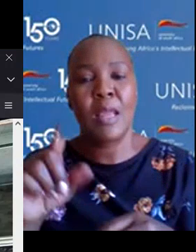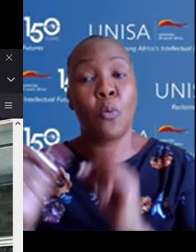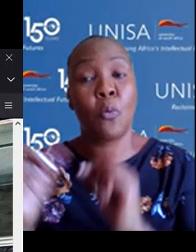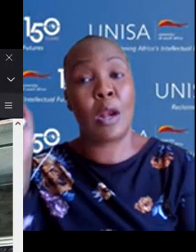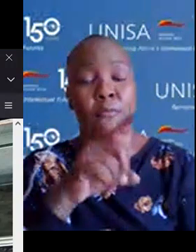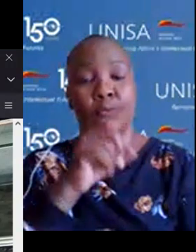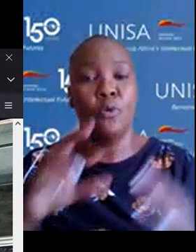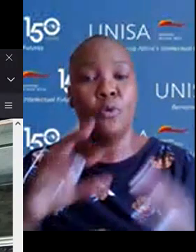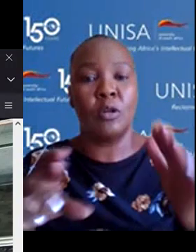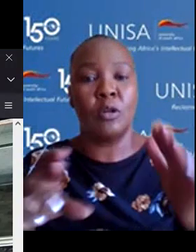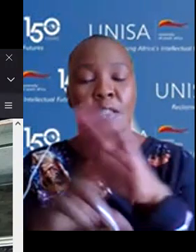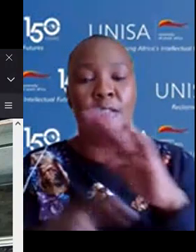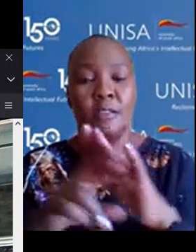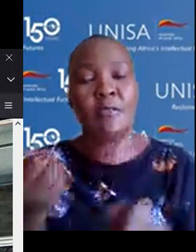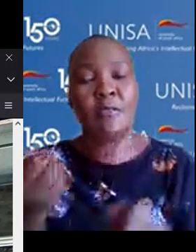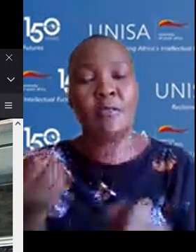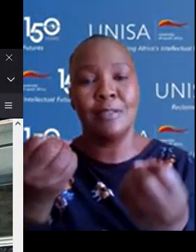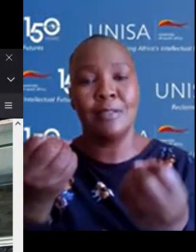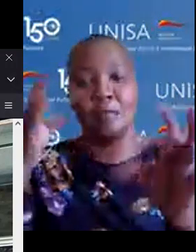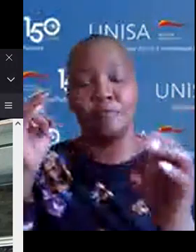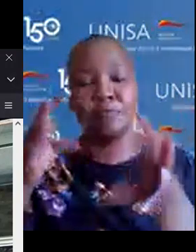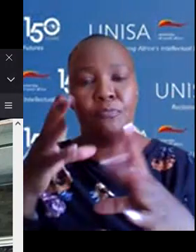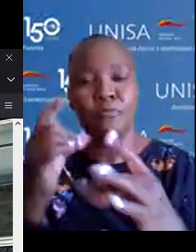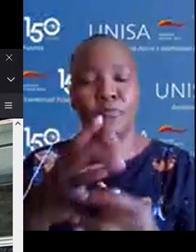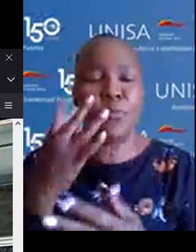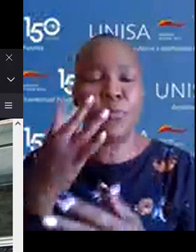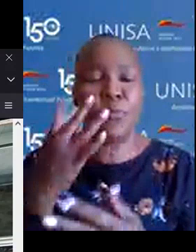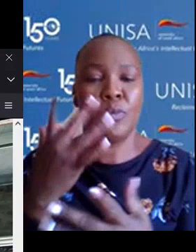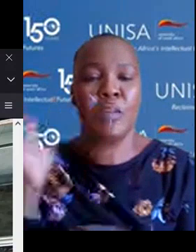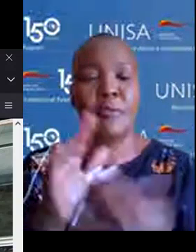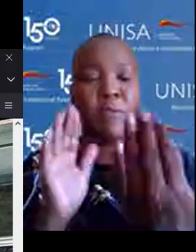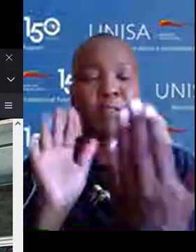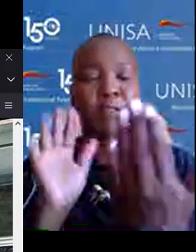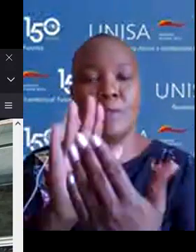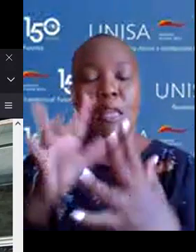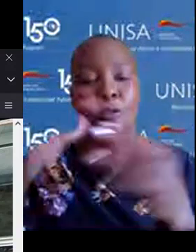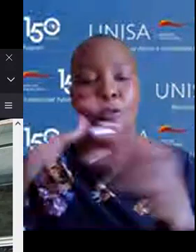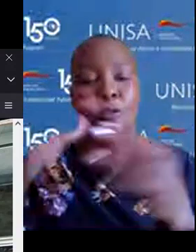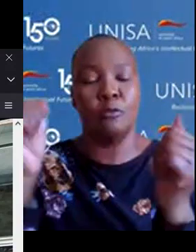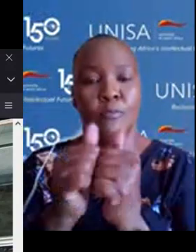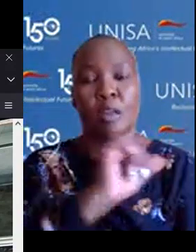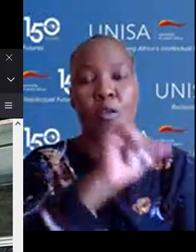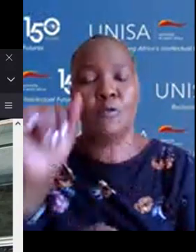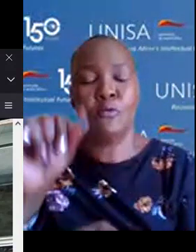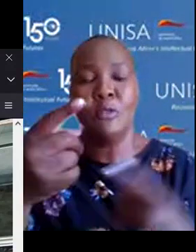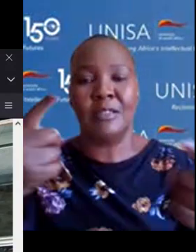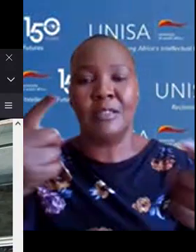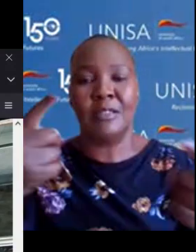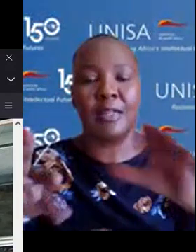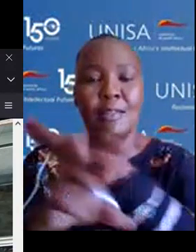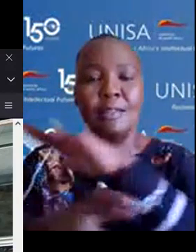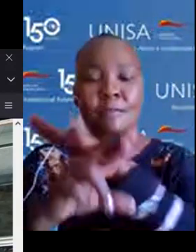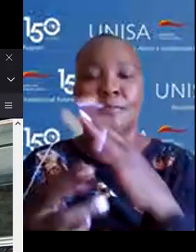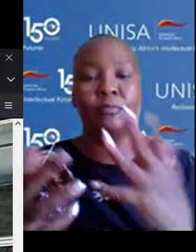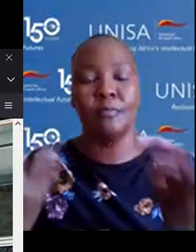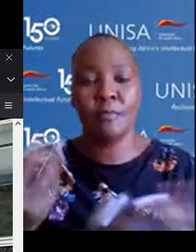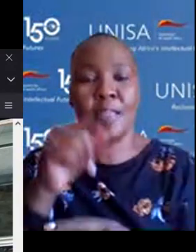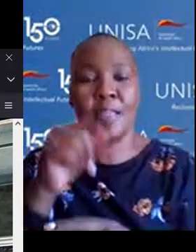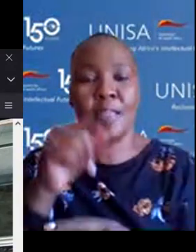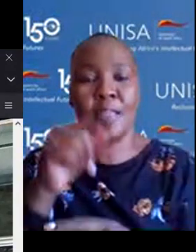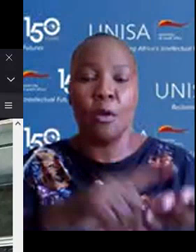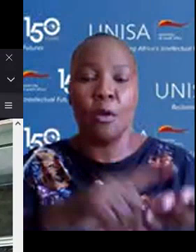out information when we are going to have the face-to-face workshops in your specific region. So remember, these are weekdays